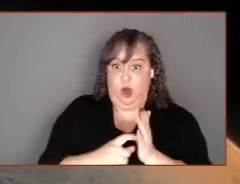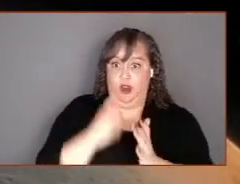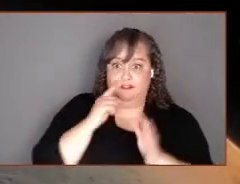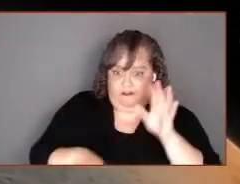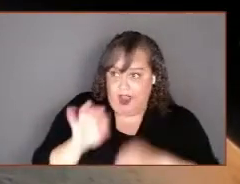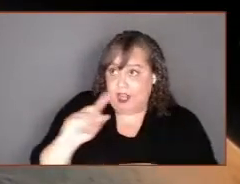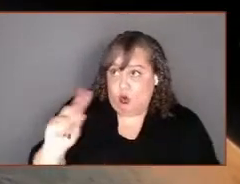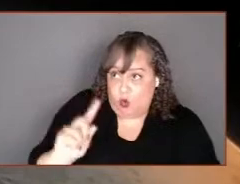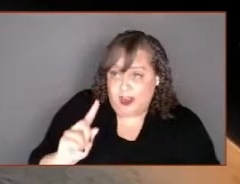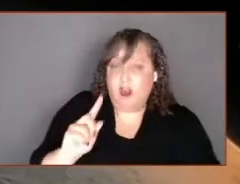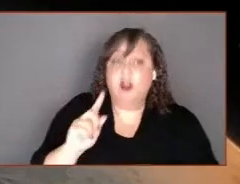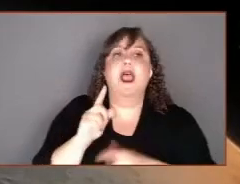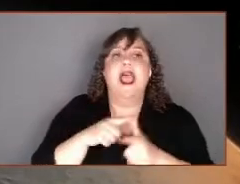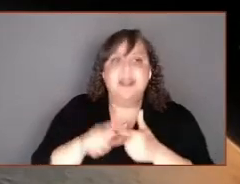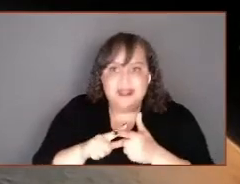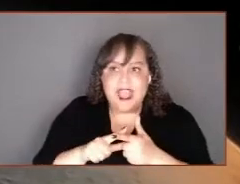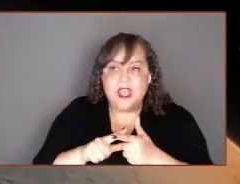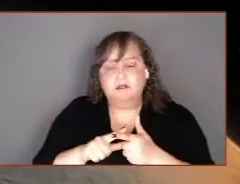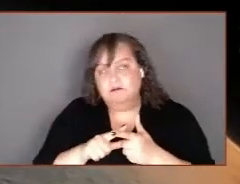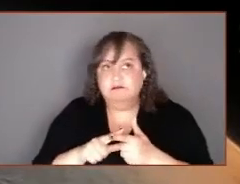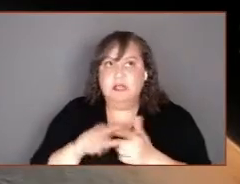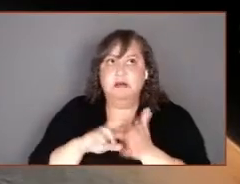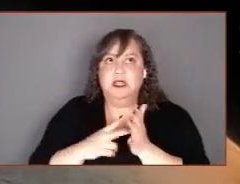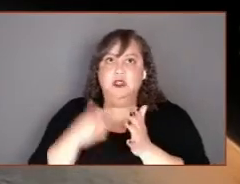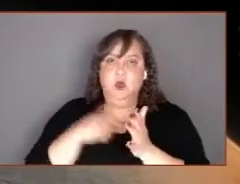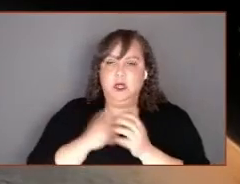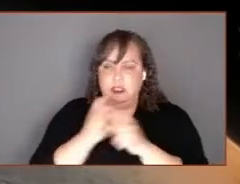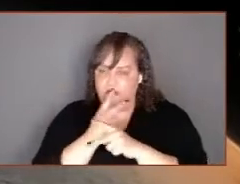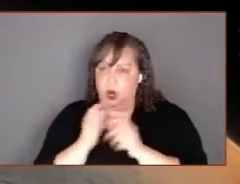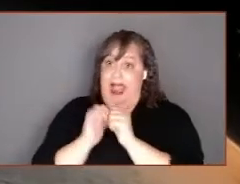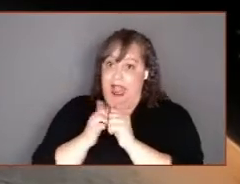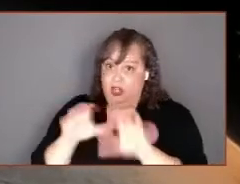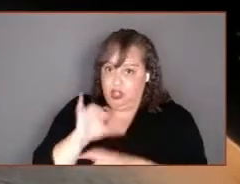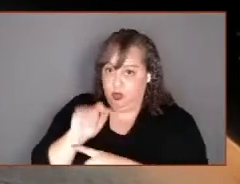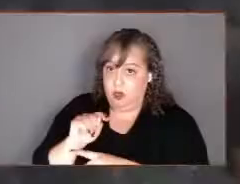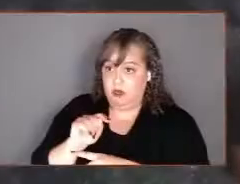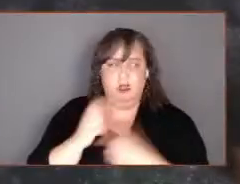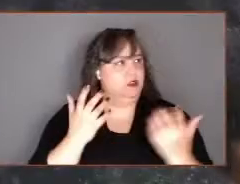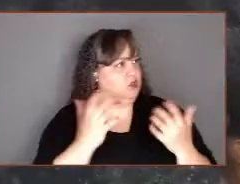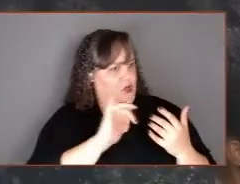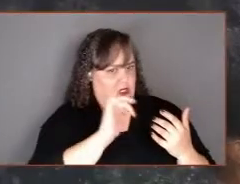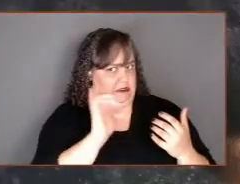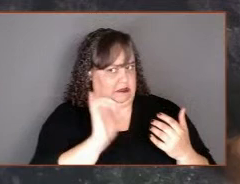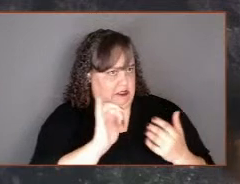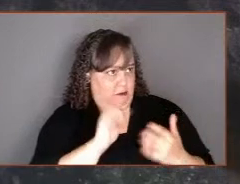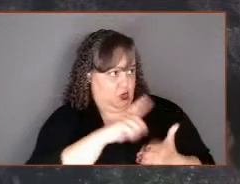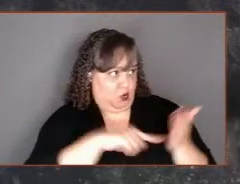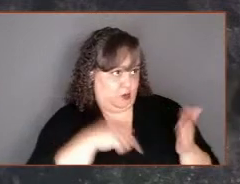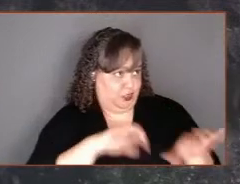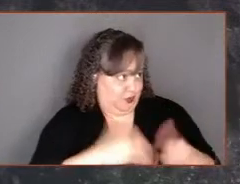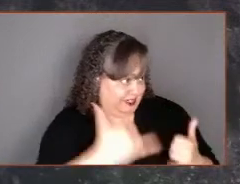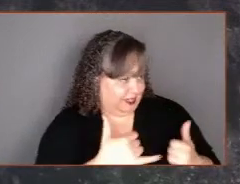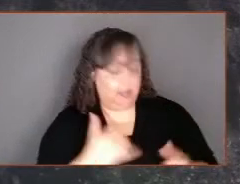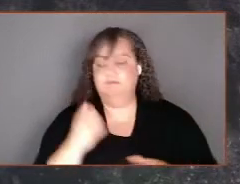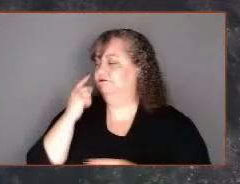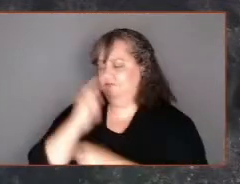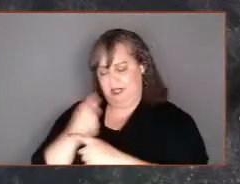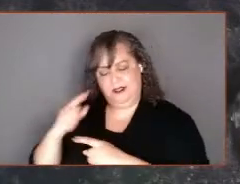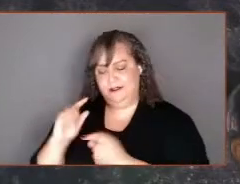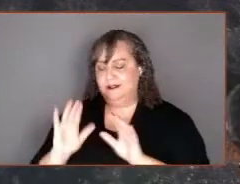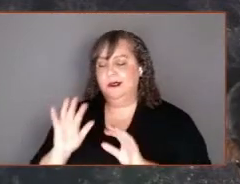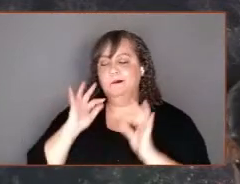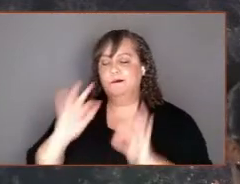can do. Very cool. Kind of like the stuff we're doing today. Absolutely. This is a great first step. Yes. Well, thank you, Chris. It has been a pleasure. And I know